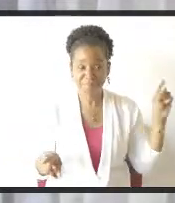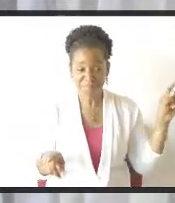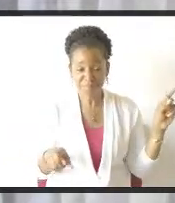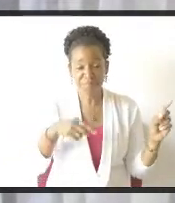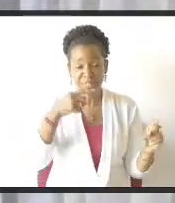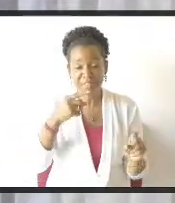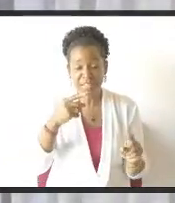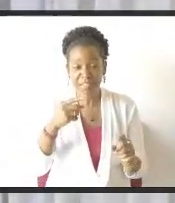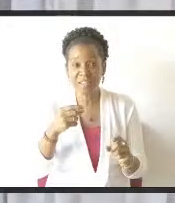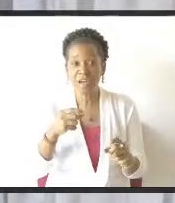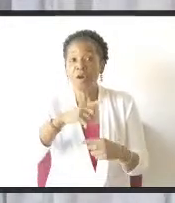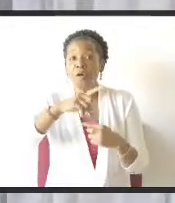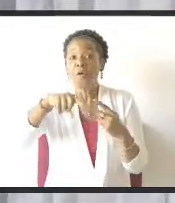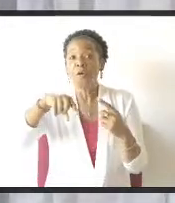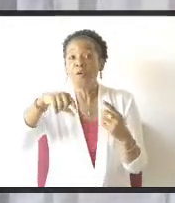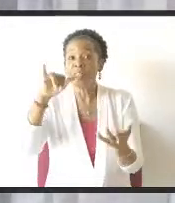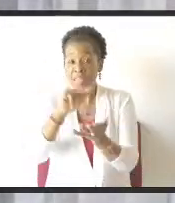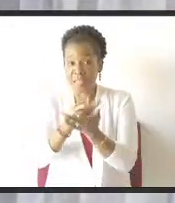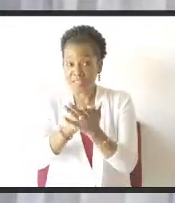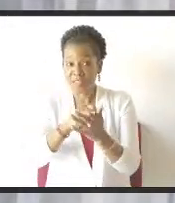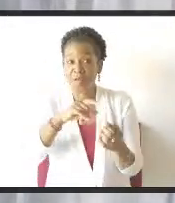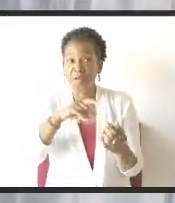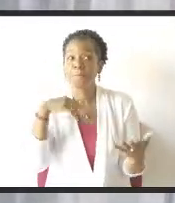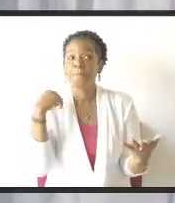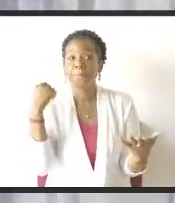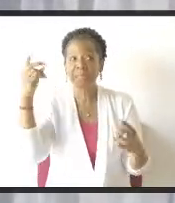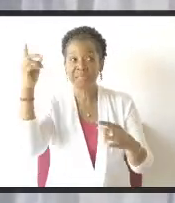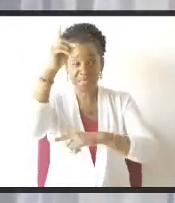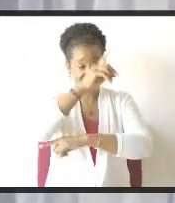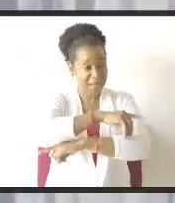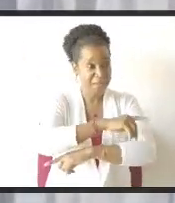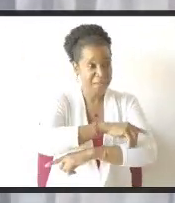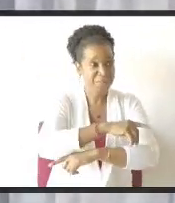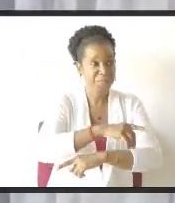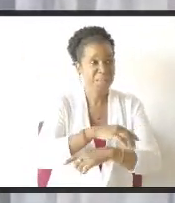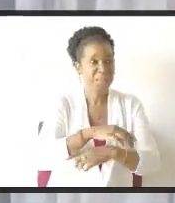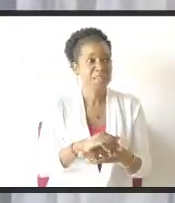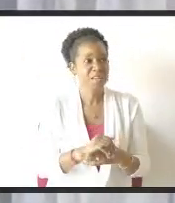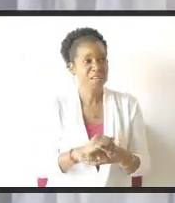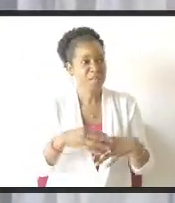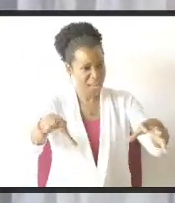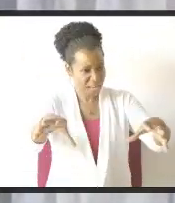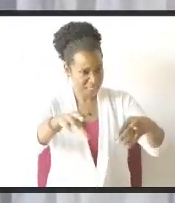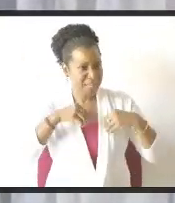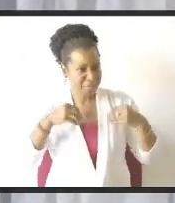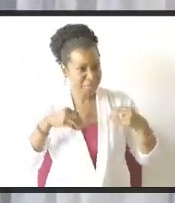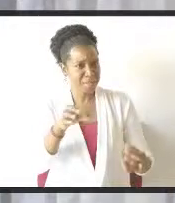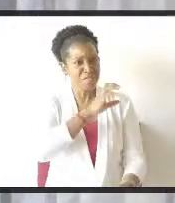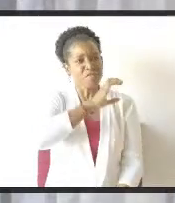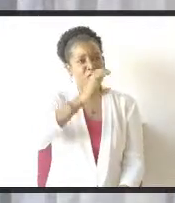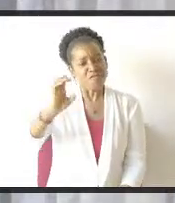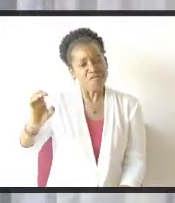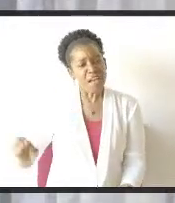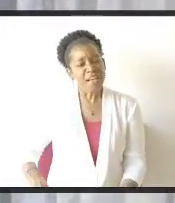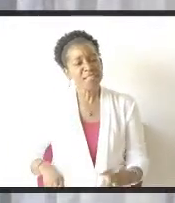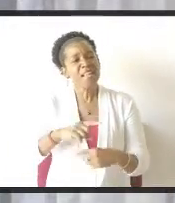and preach. And I think if I look through my Bible, I can even now.